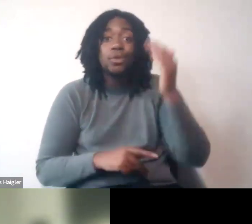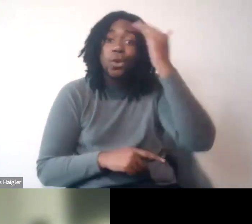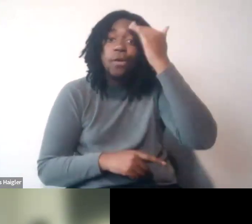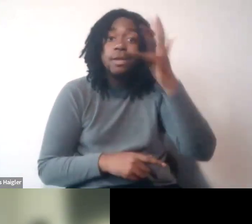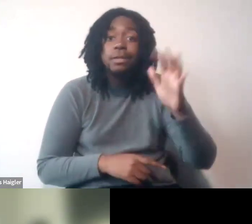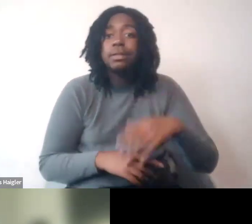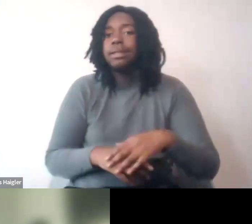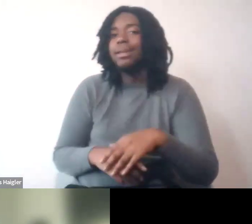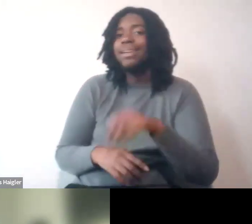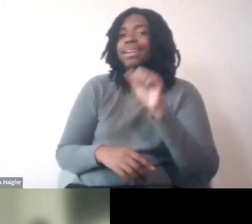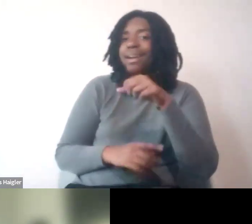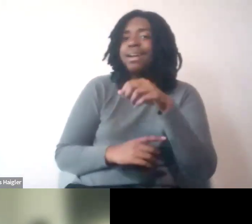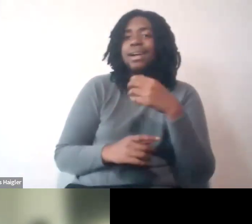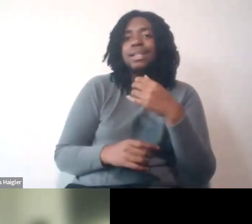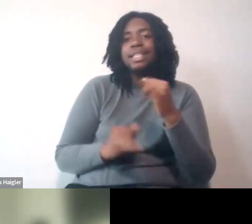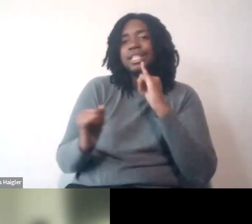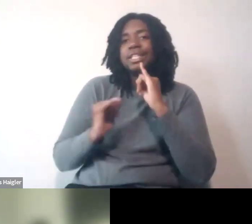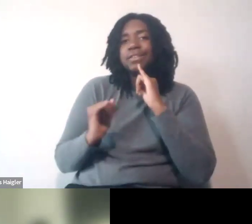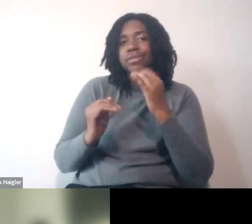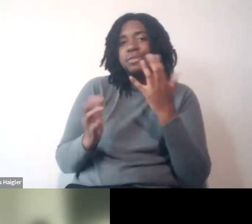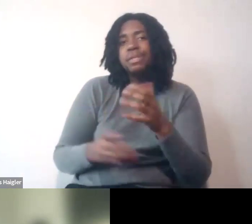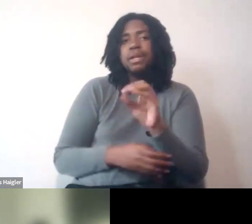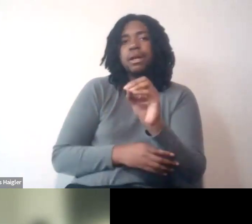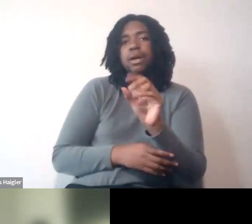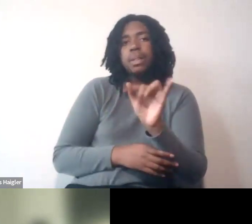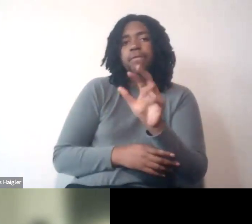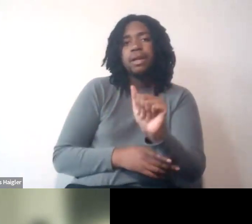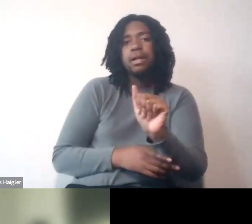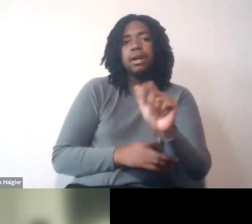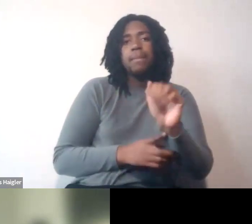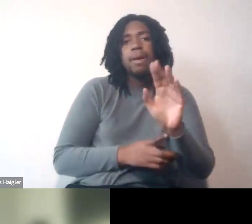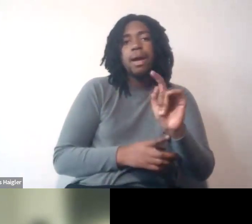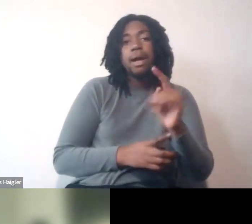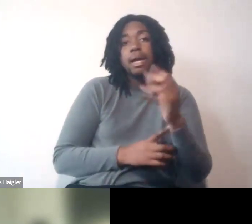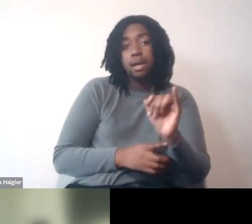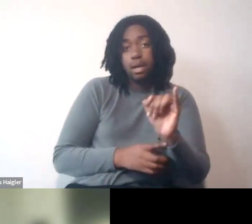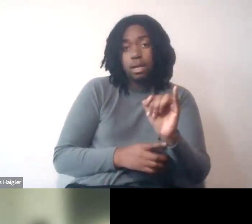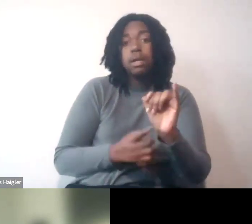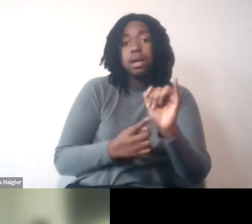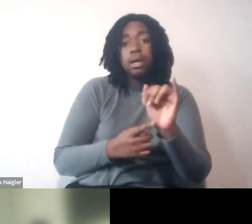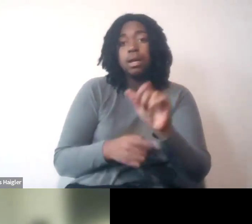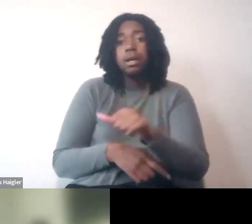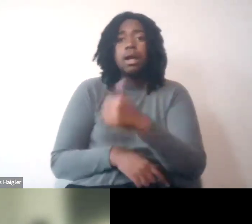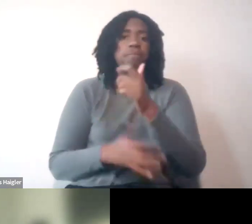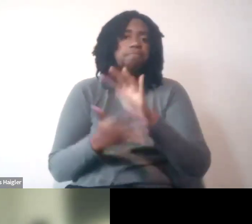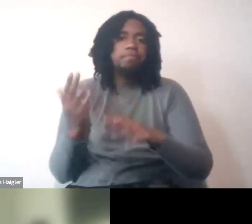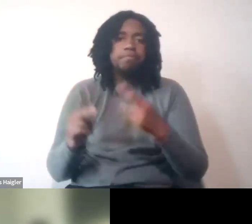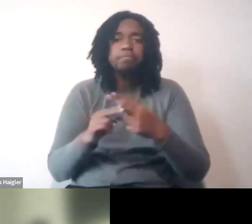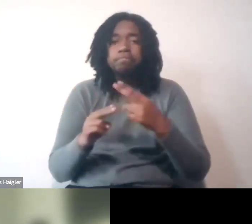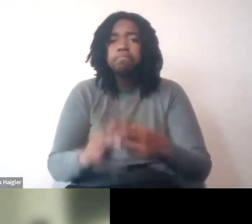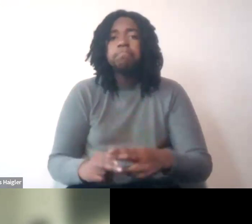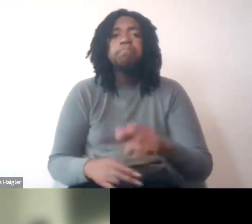You have Olivia Abtahi, who was our New Visions Award winner, but also Shamile Syed Mendez and